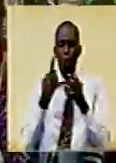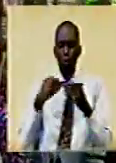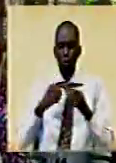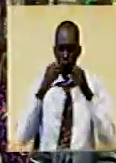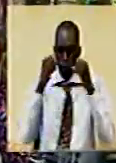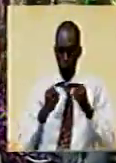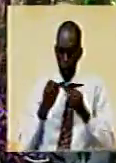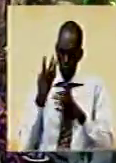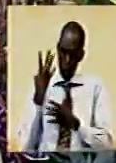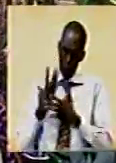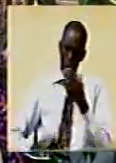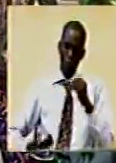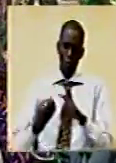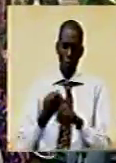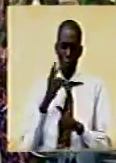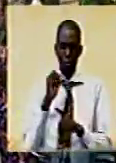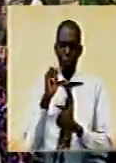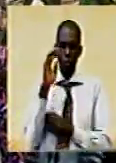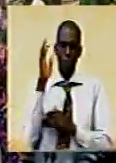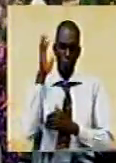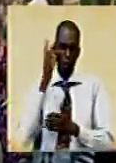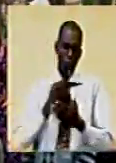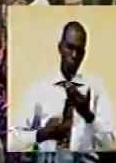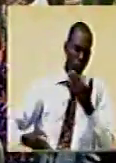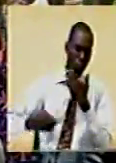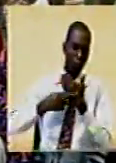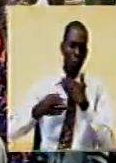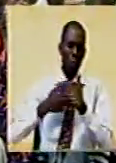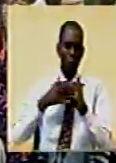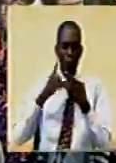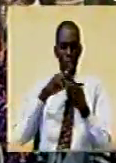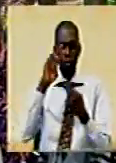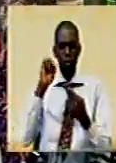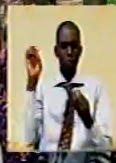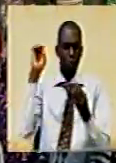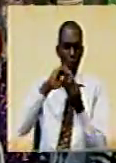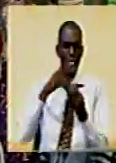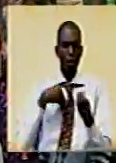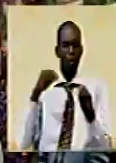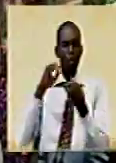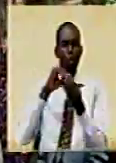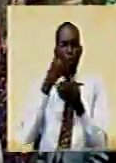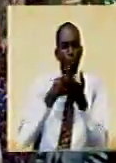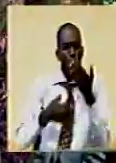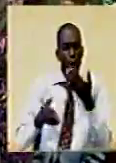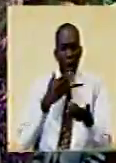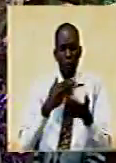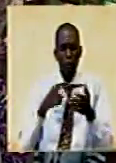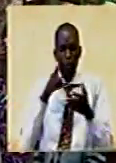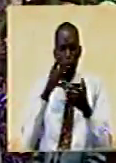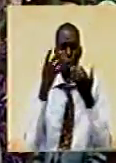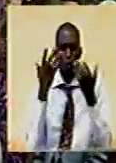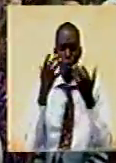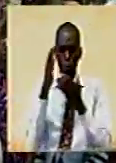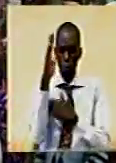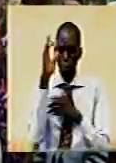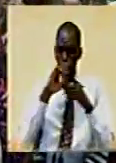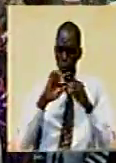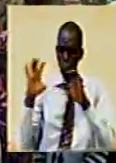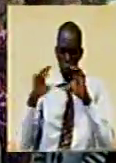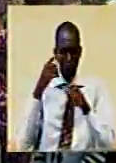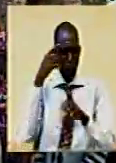him, that God will replenish him more and more. Let us pray for the man of God. Whatever you want God to do for